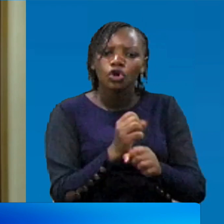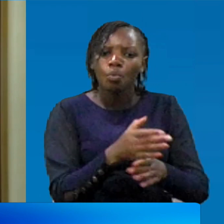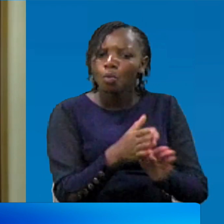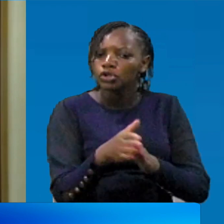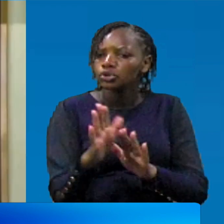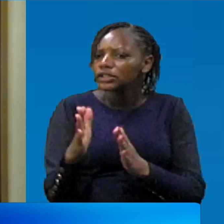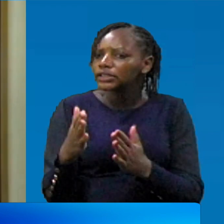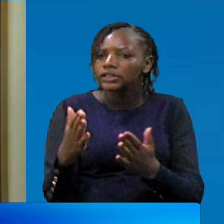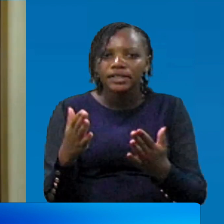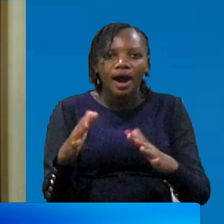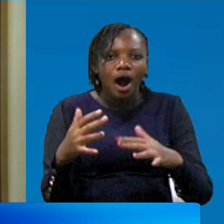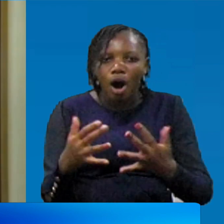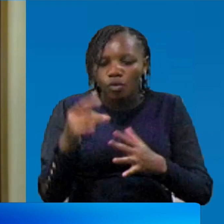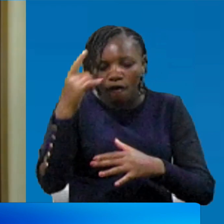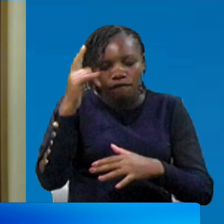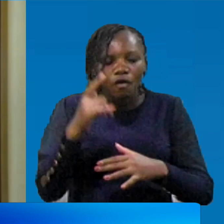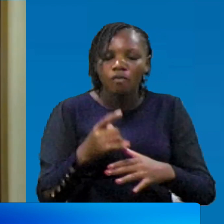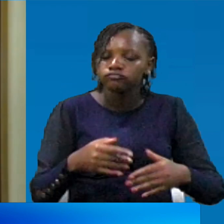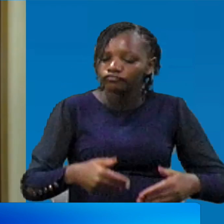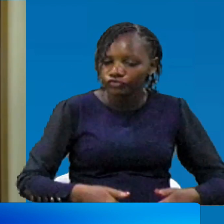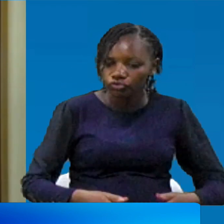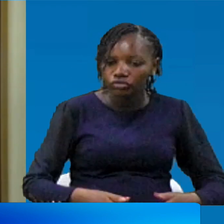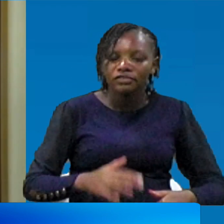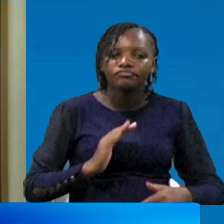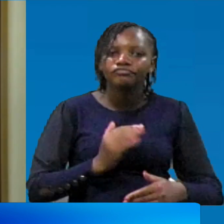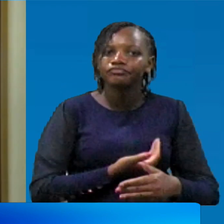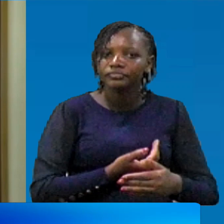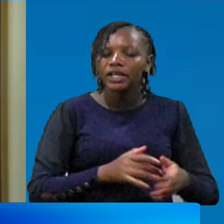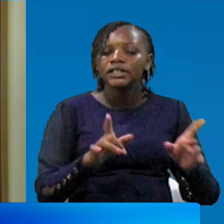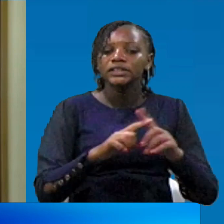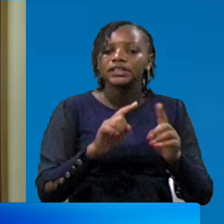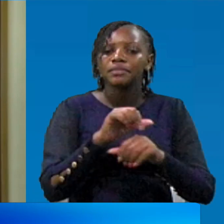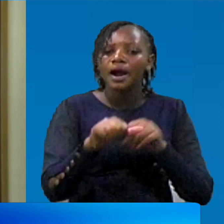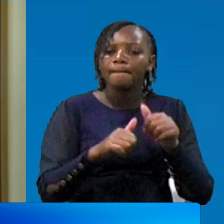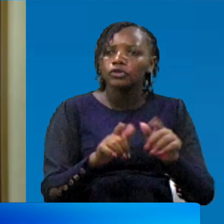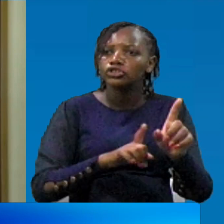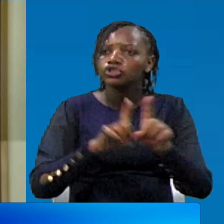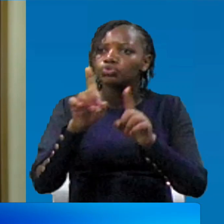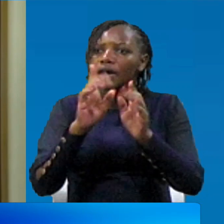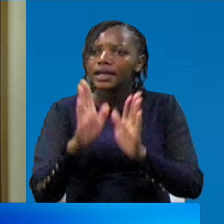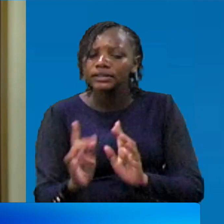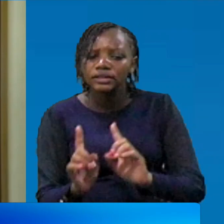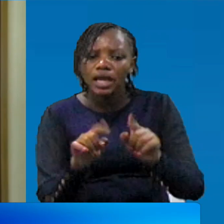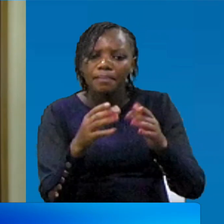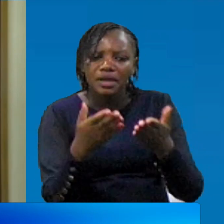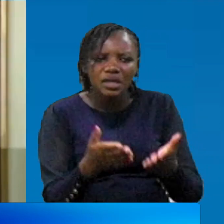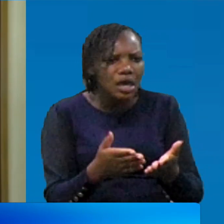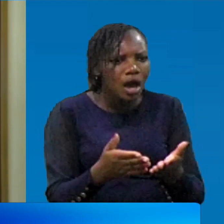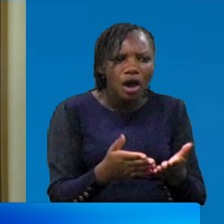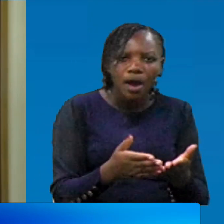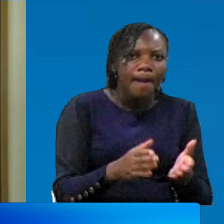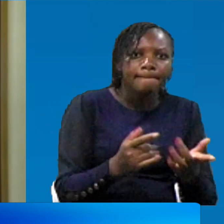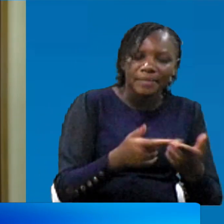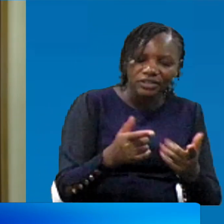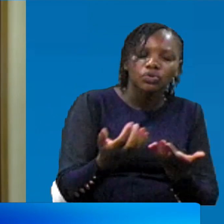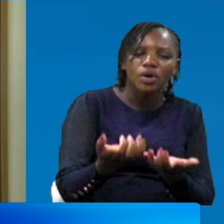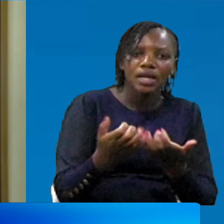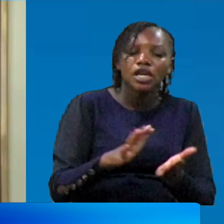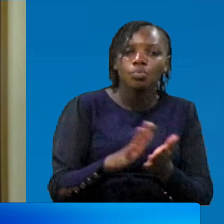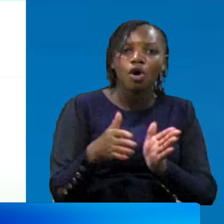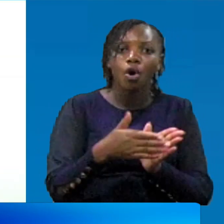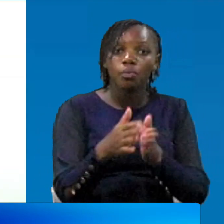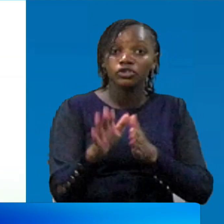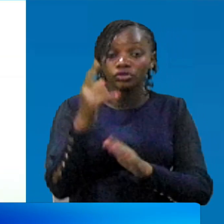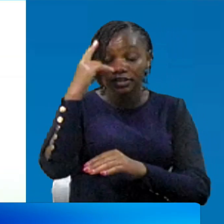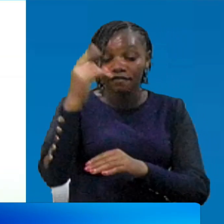country for young men and women. It's not just about tourists coming here. It's also about creating opportunities for young men and